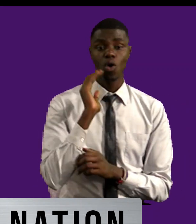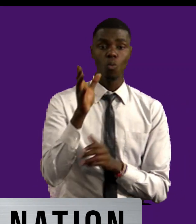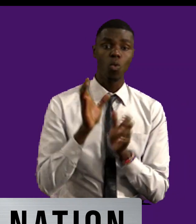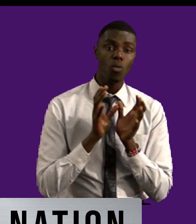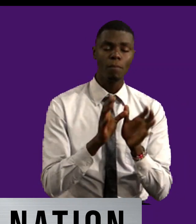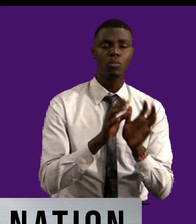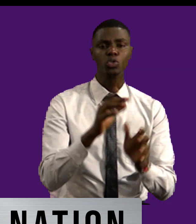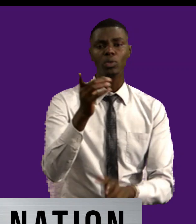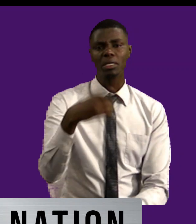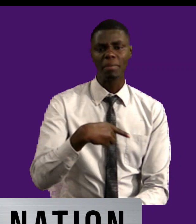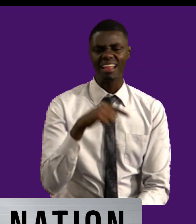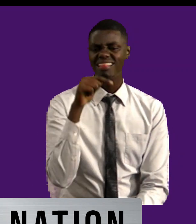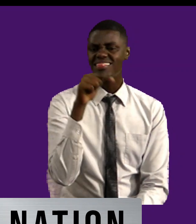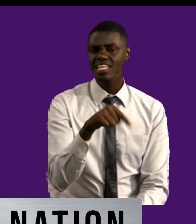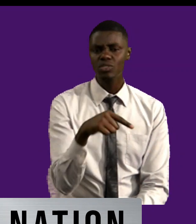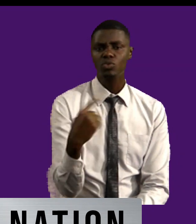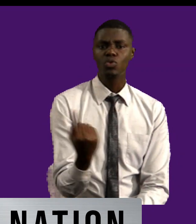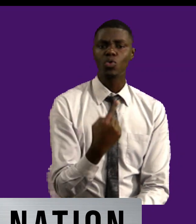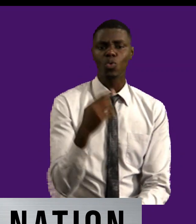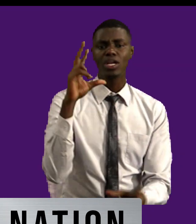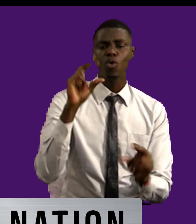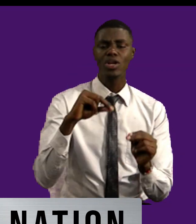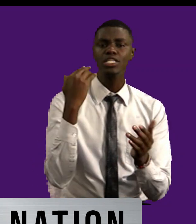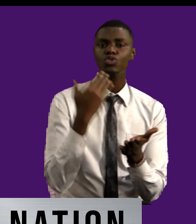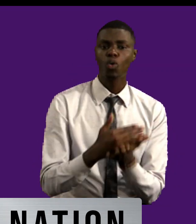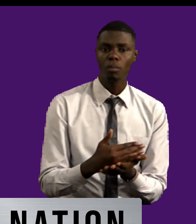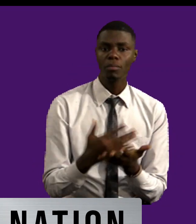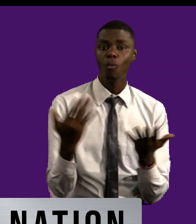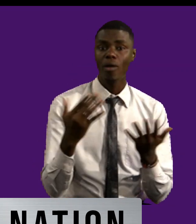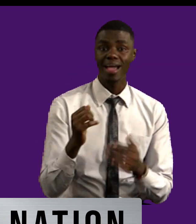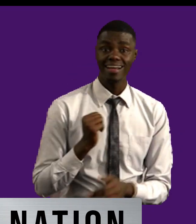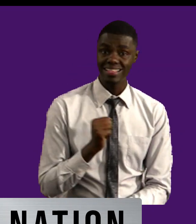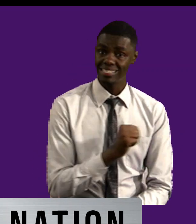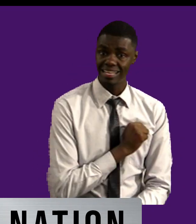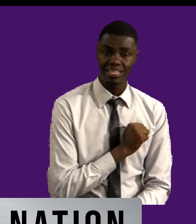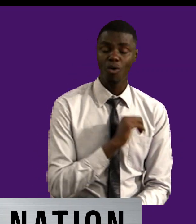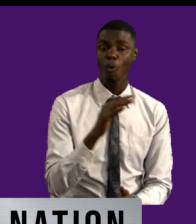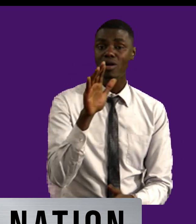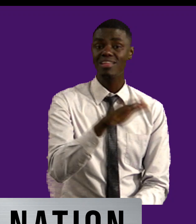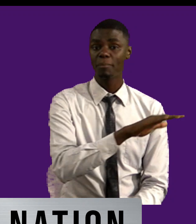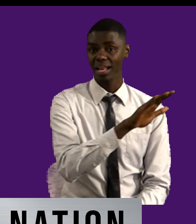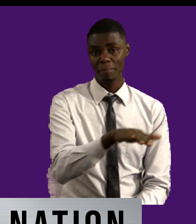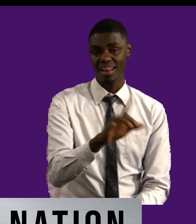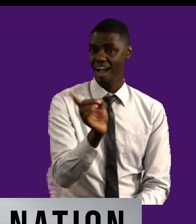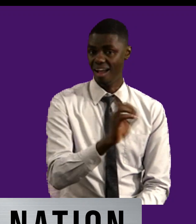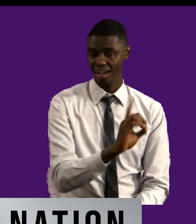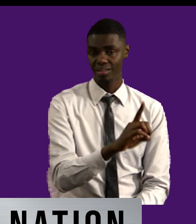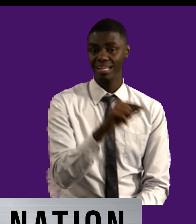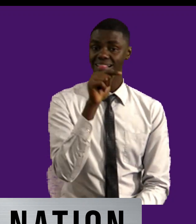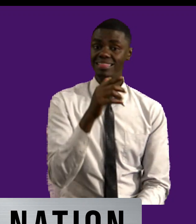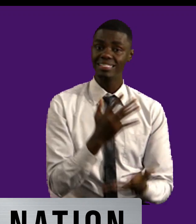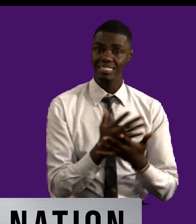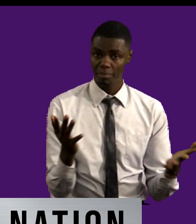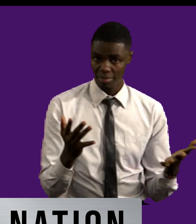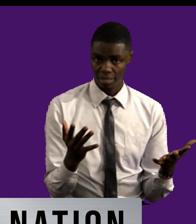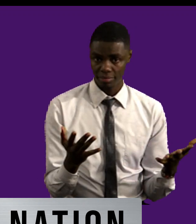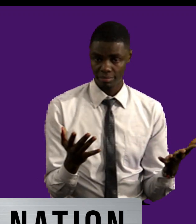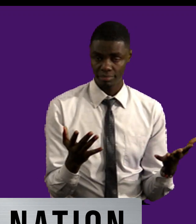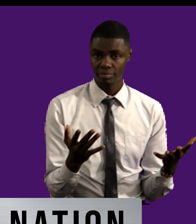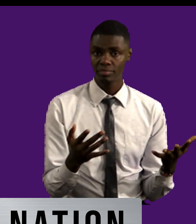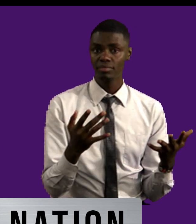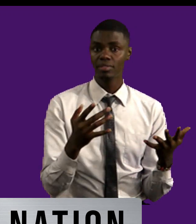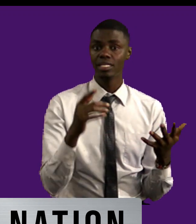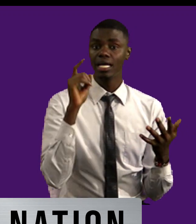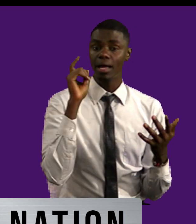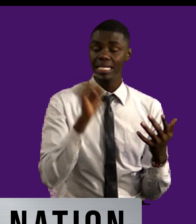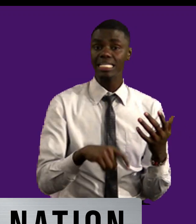we demand, this should not only stop at the Senate or the Parliament. This is something that meets